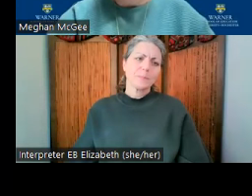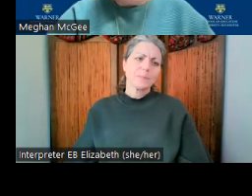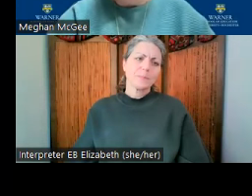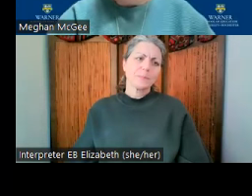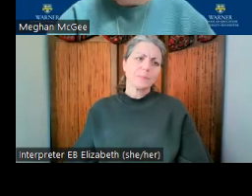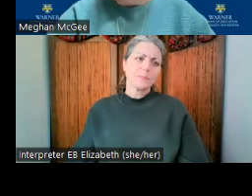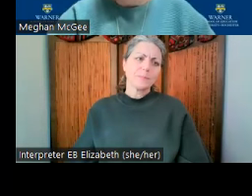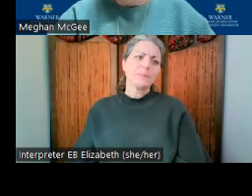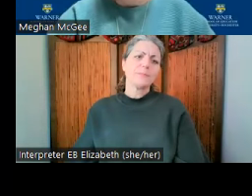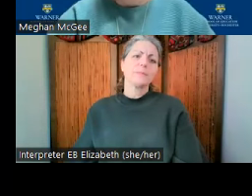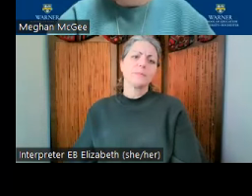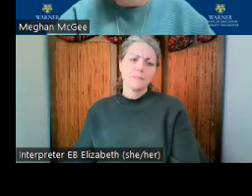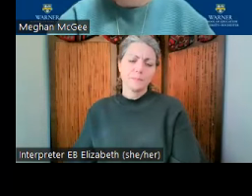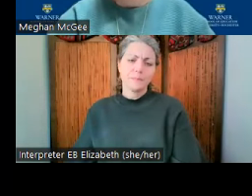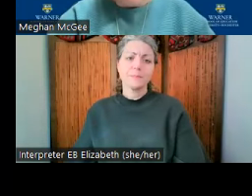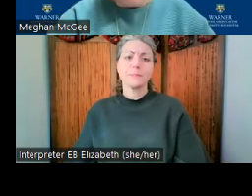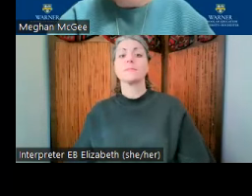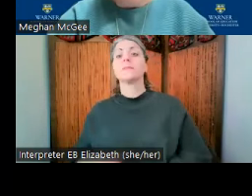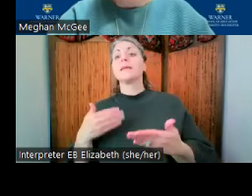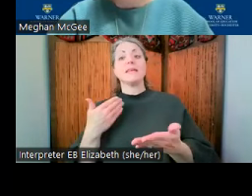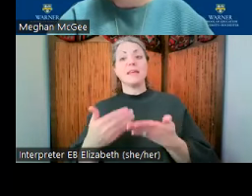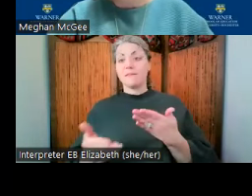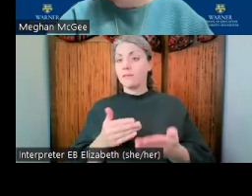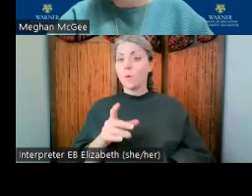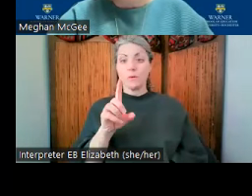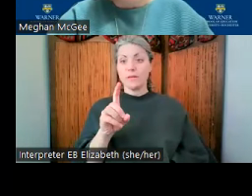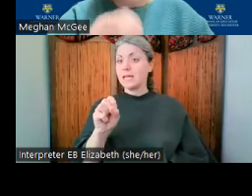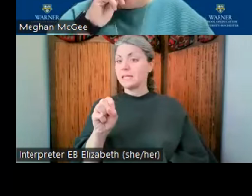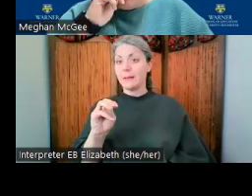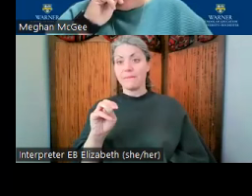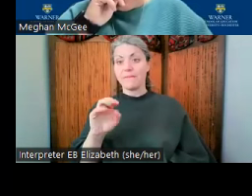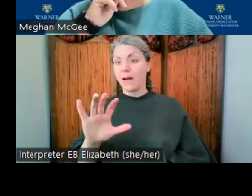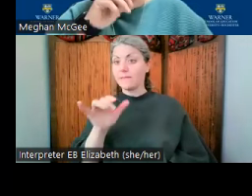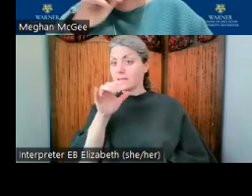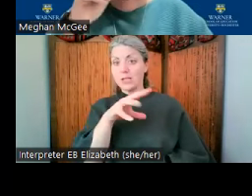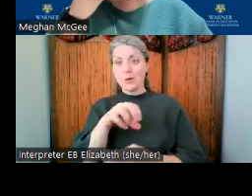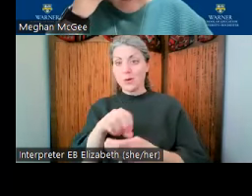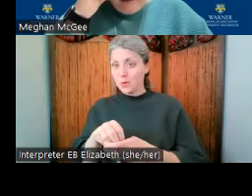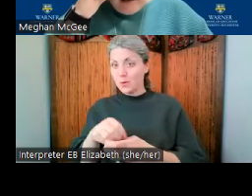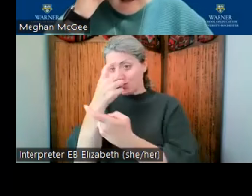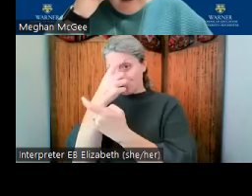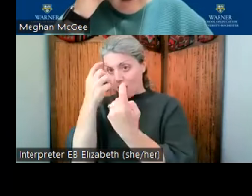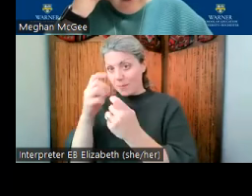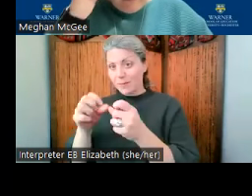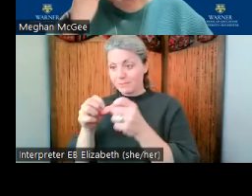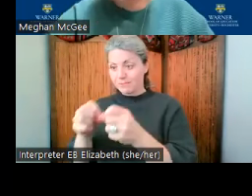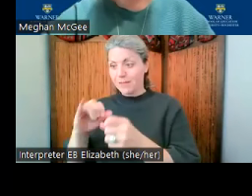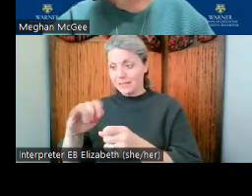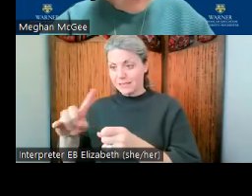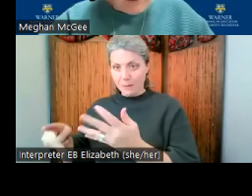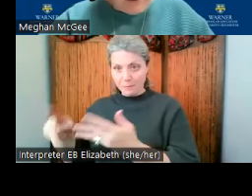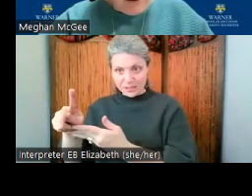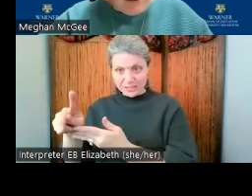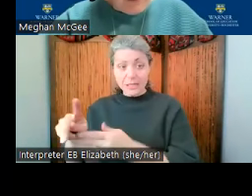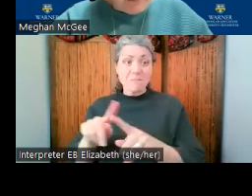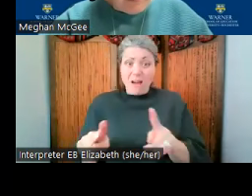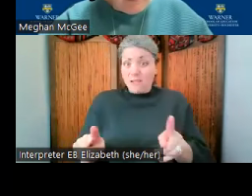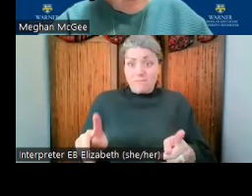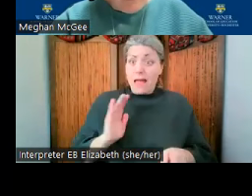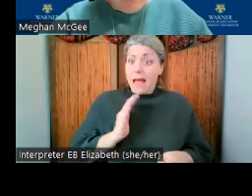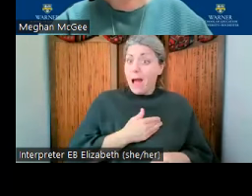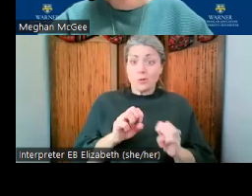despite its not being included, the realities still exist within our society. And those include that